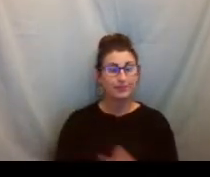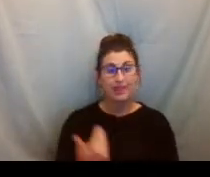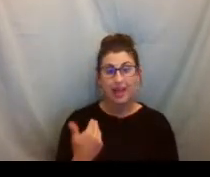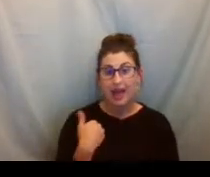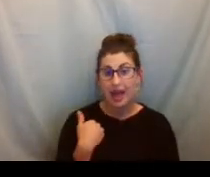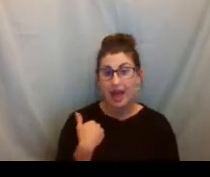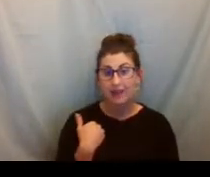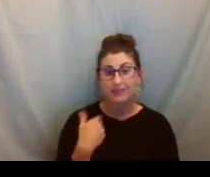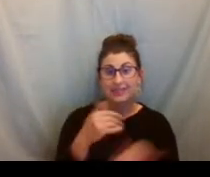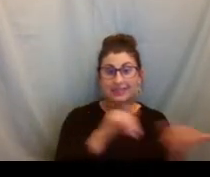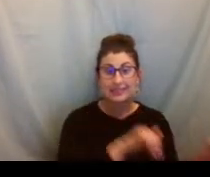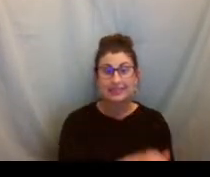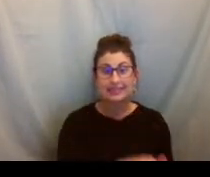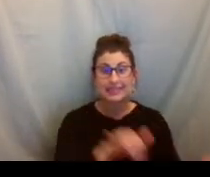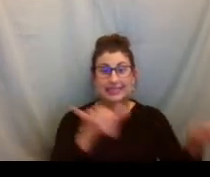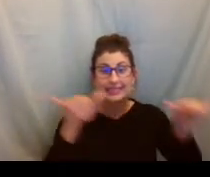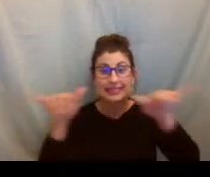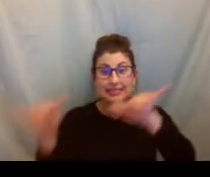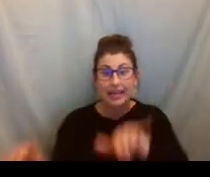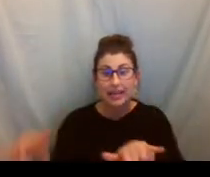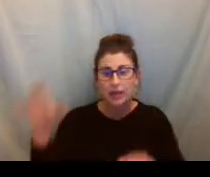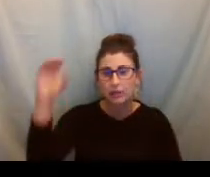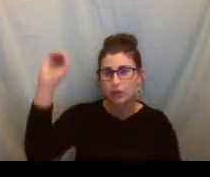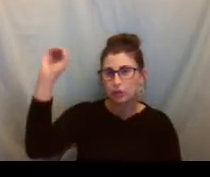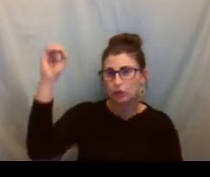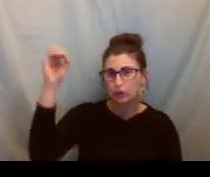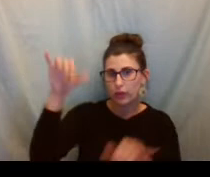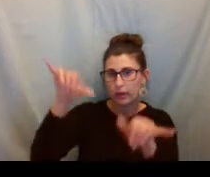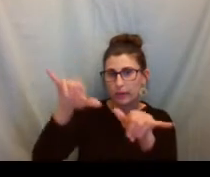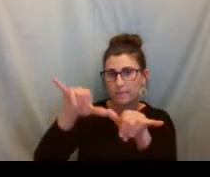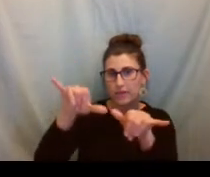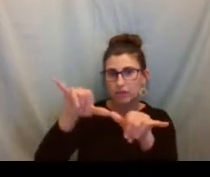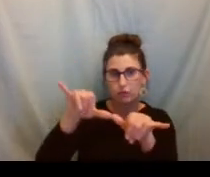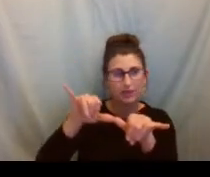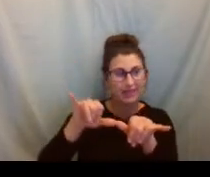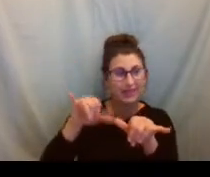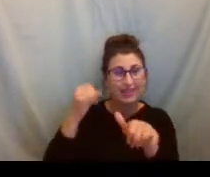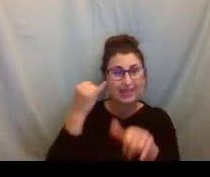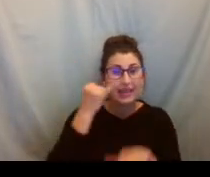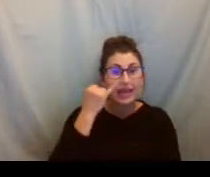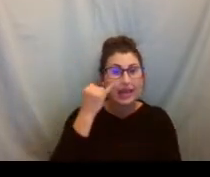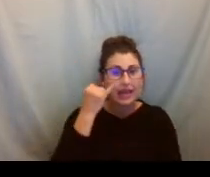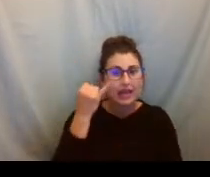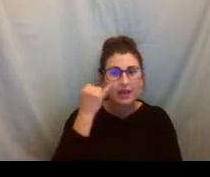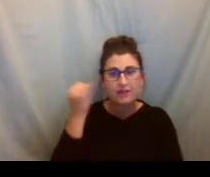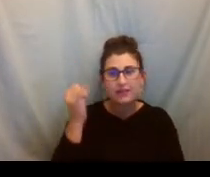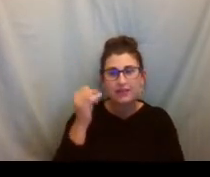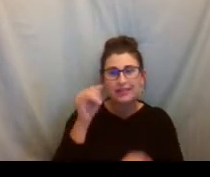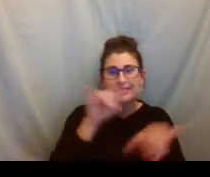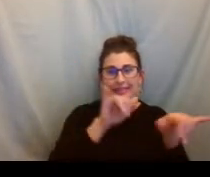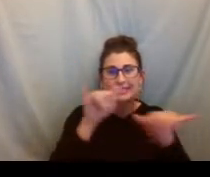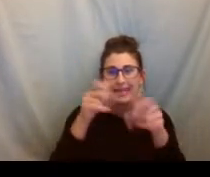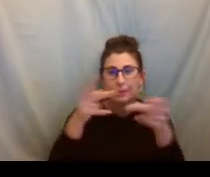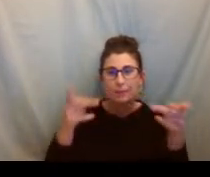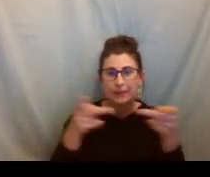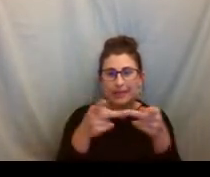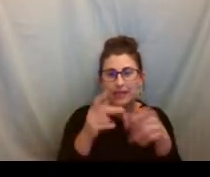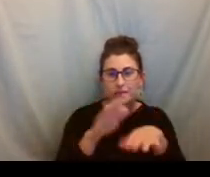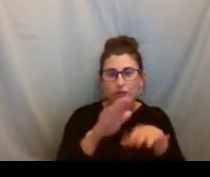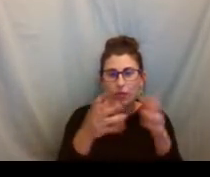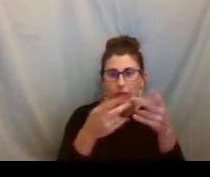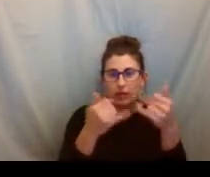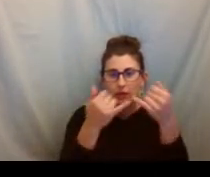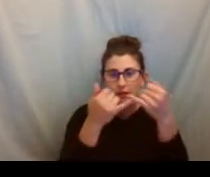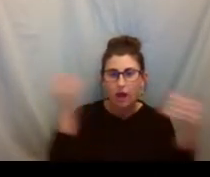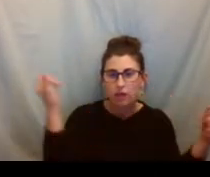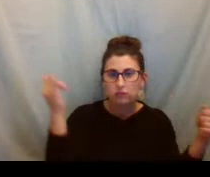They have the same degree measurement. So if they're the same exact position, they have the same degree measurement.